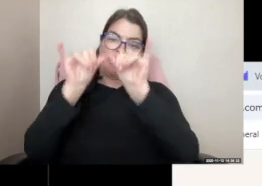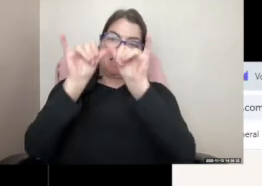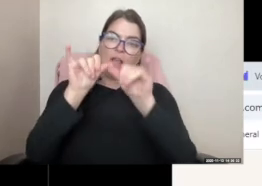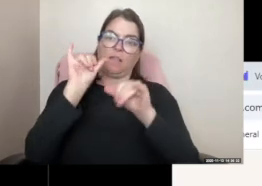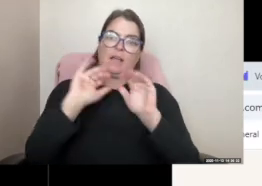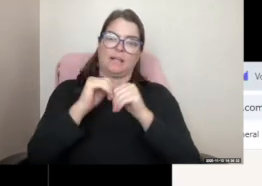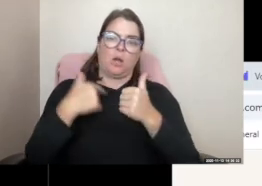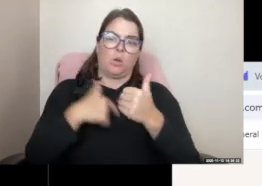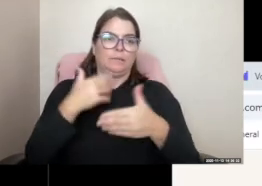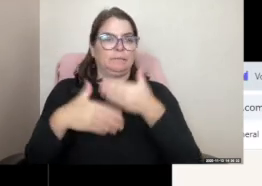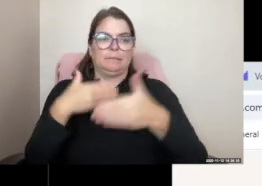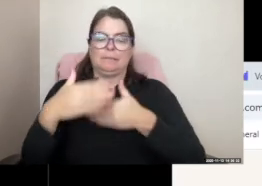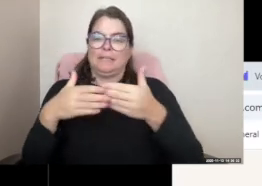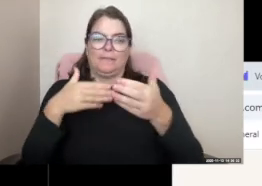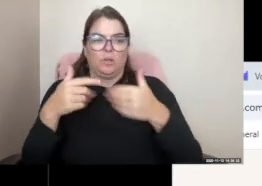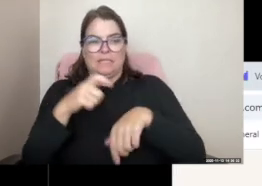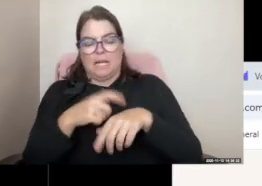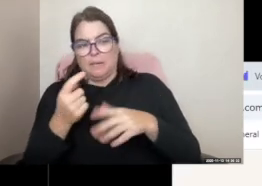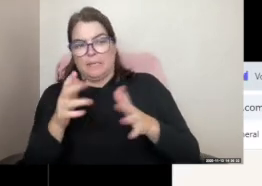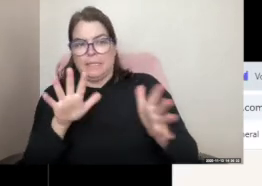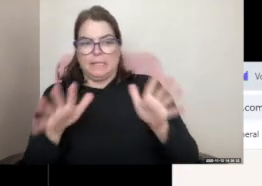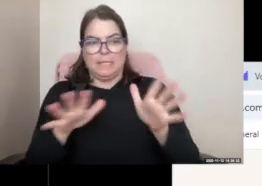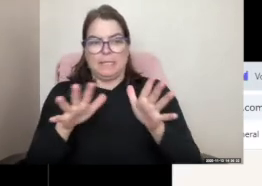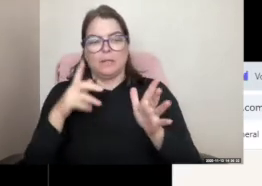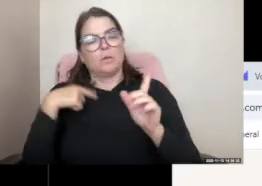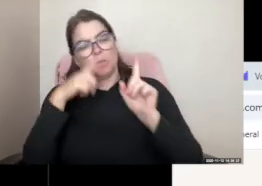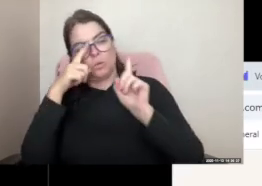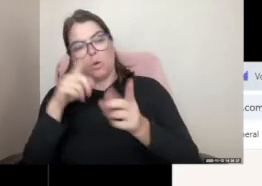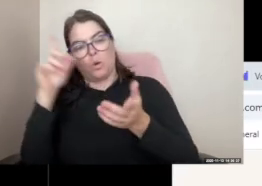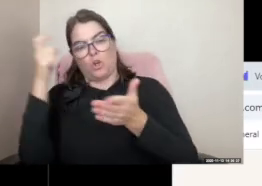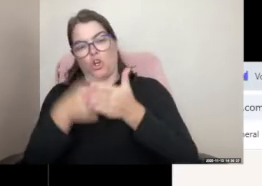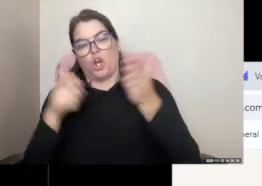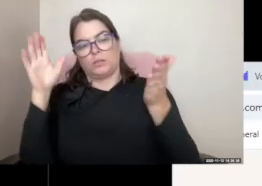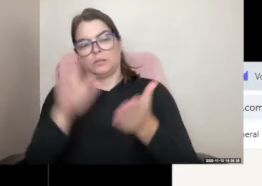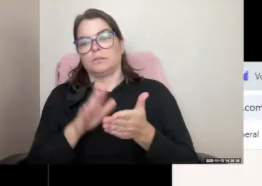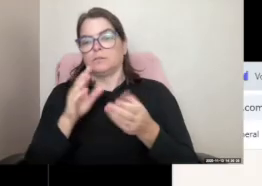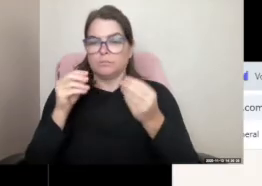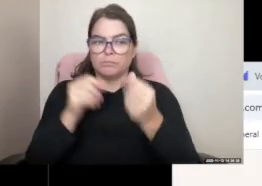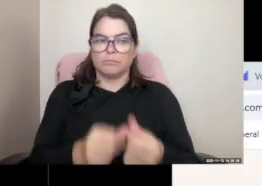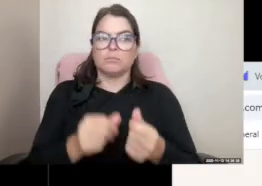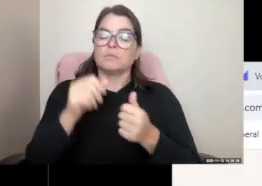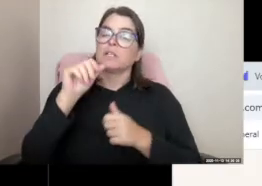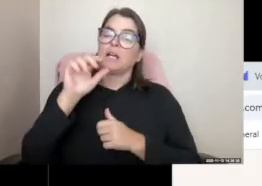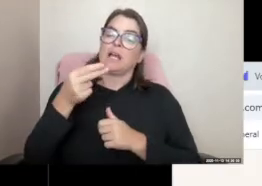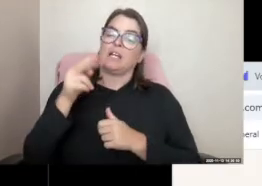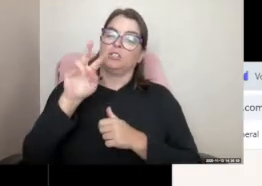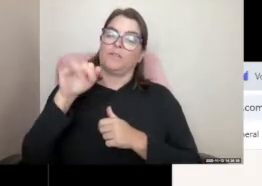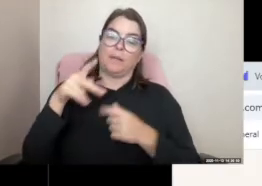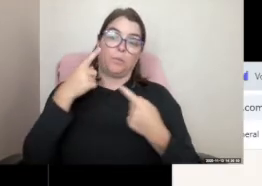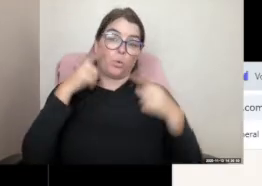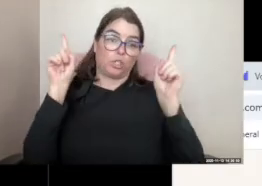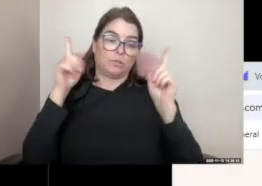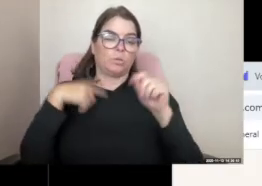cost. Ultimately, if we take a step back and think about sort of our goals and where we want to be in a few years, we've got to see a focus on